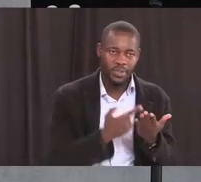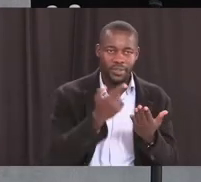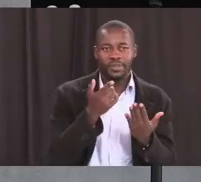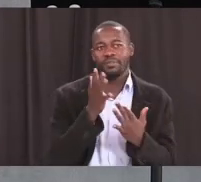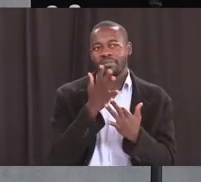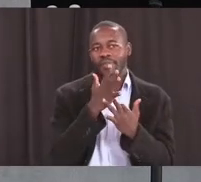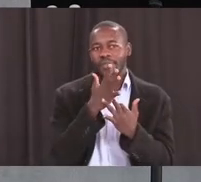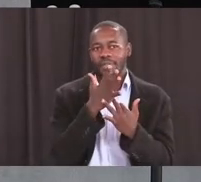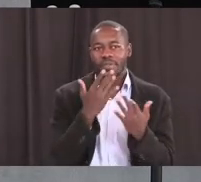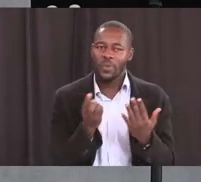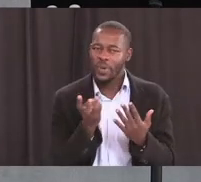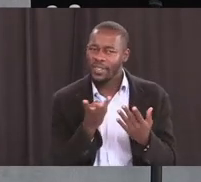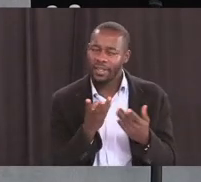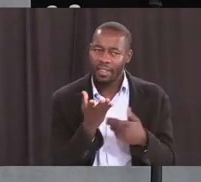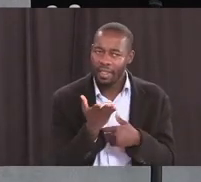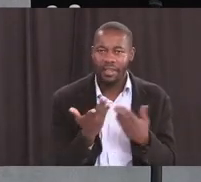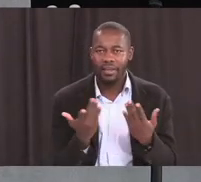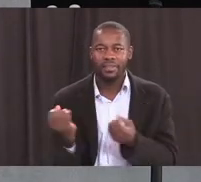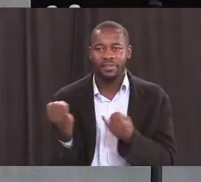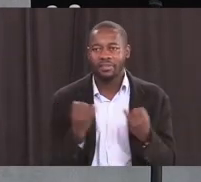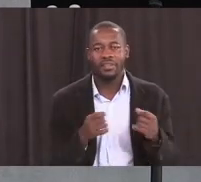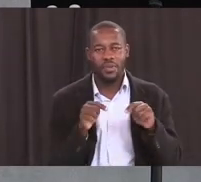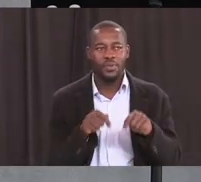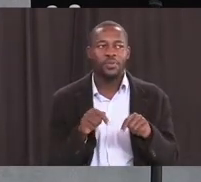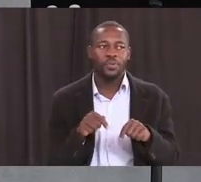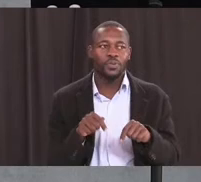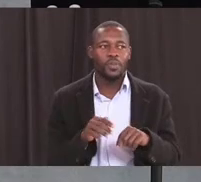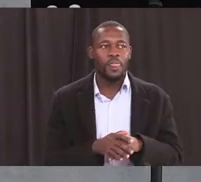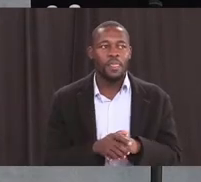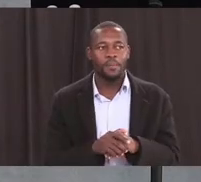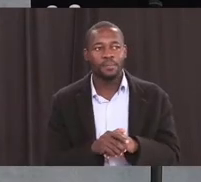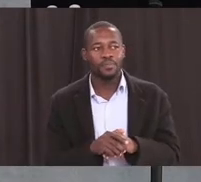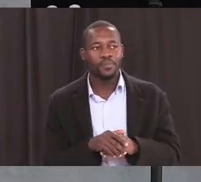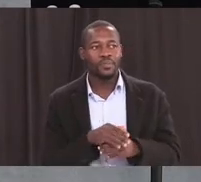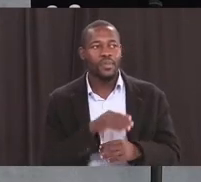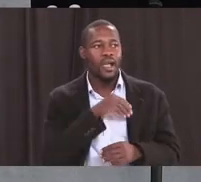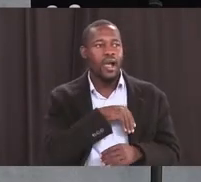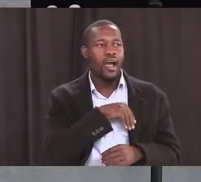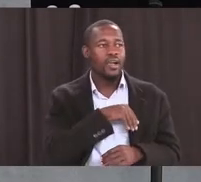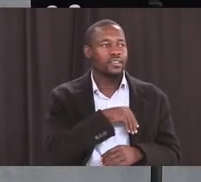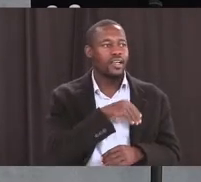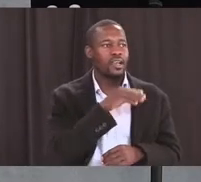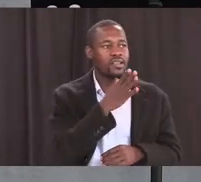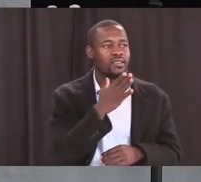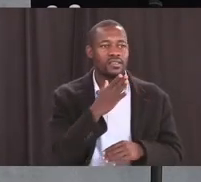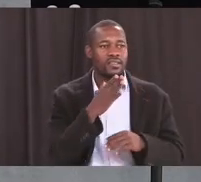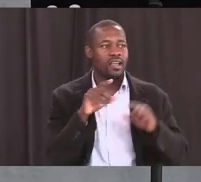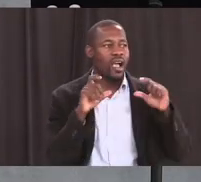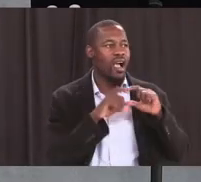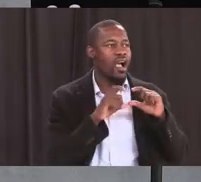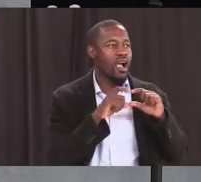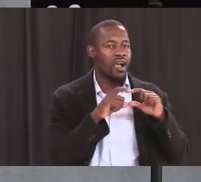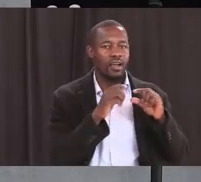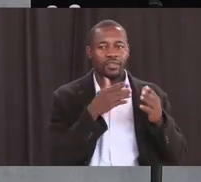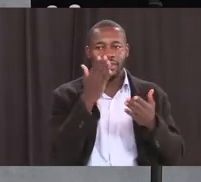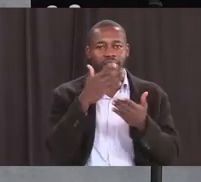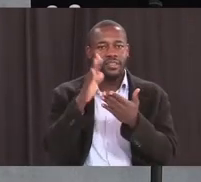Please could we get a card from any of the ushers? There's still a couple of hands raised.